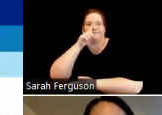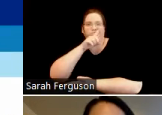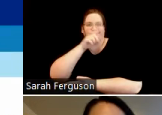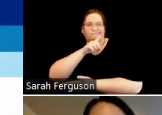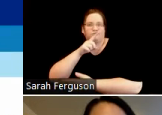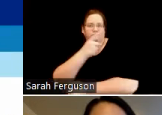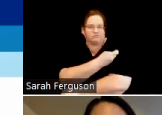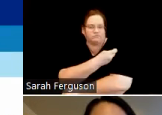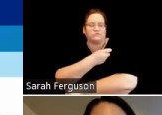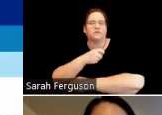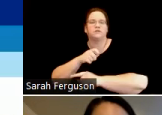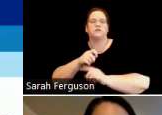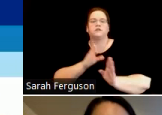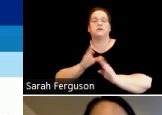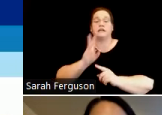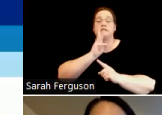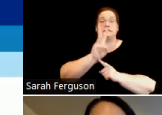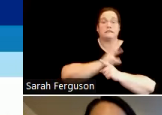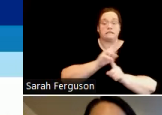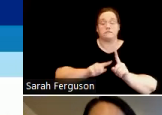And in 6 to 23-month-olds,